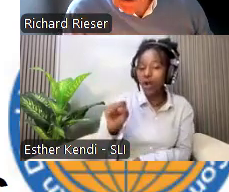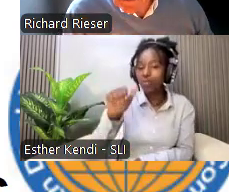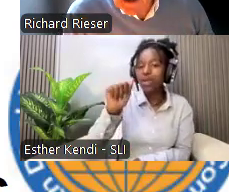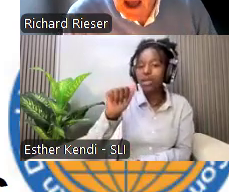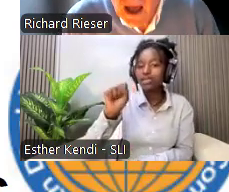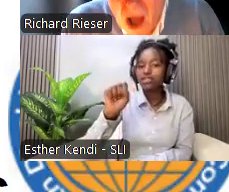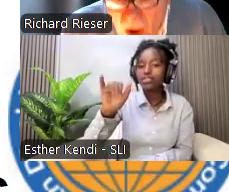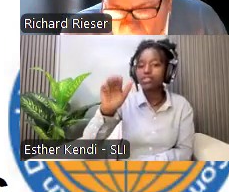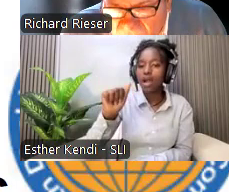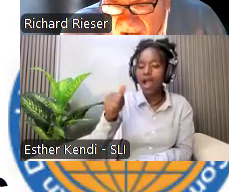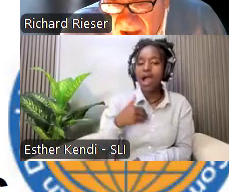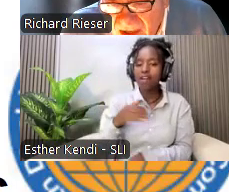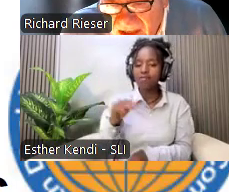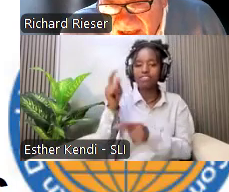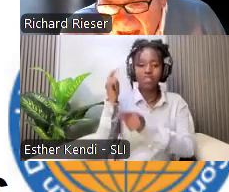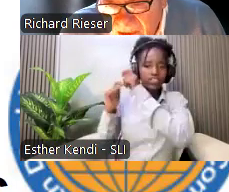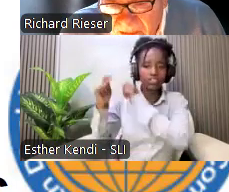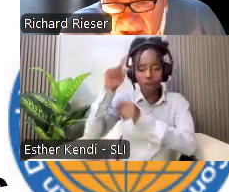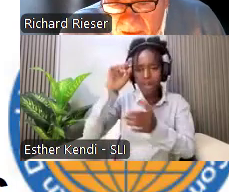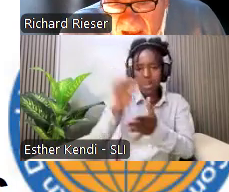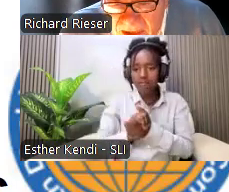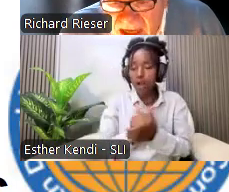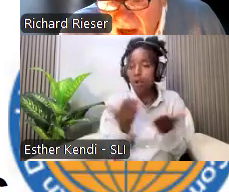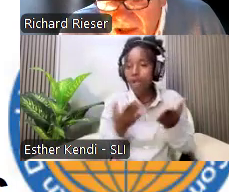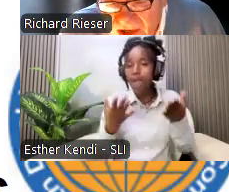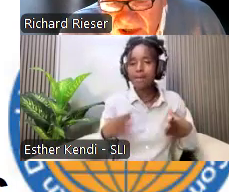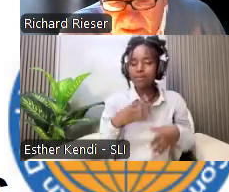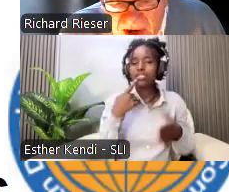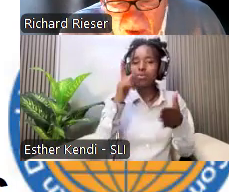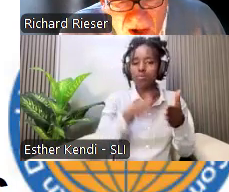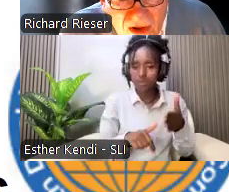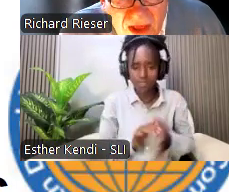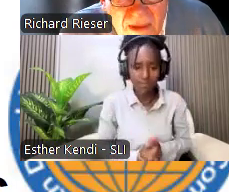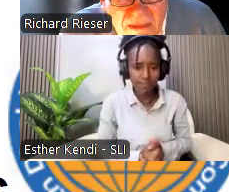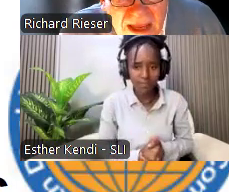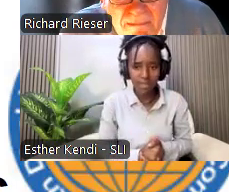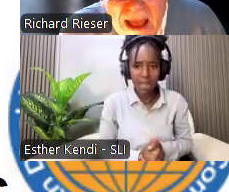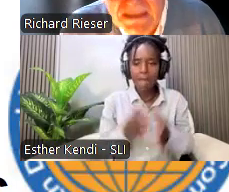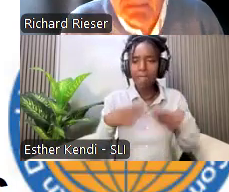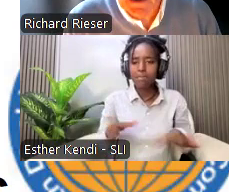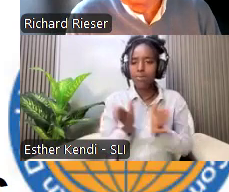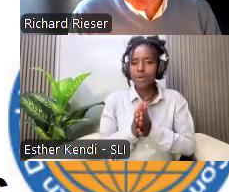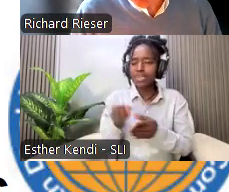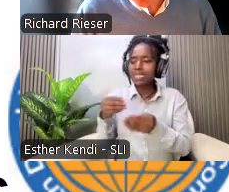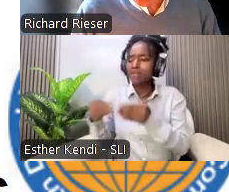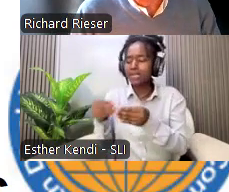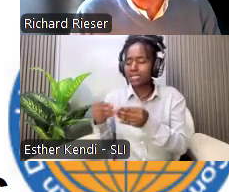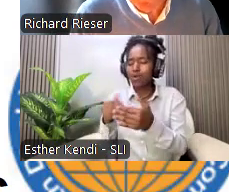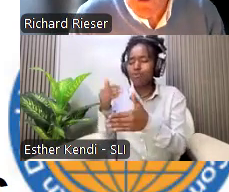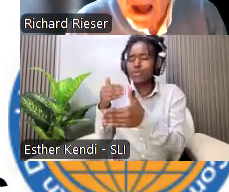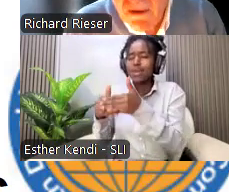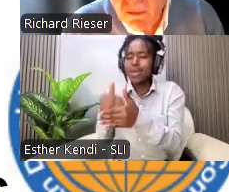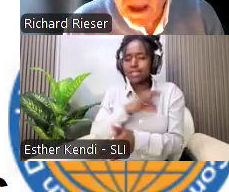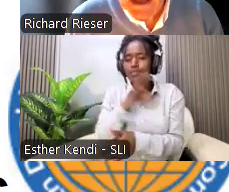traditional beliefs hold that disabled people may be closer to the spirit world, that they may be impacted by the spirit world